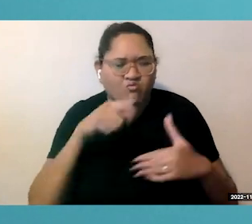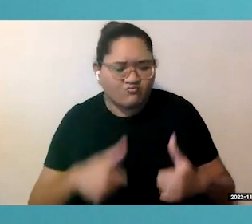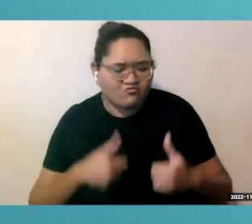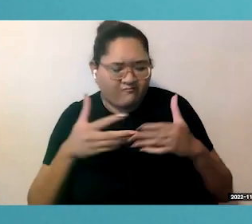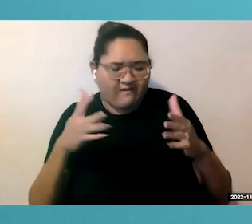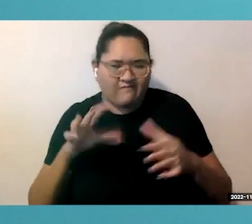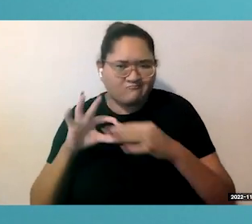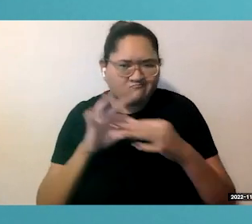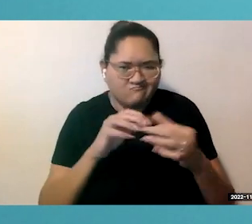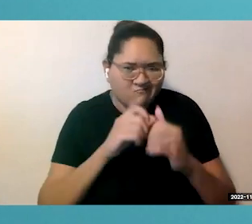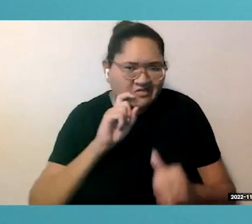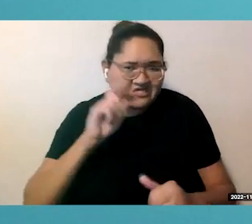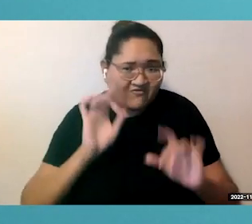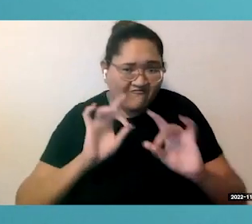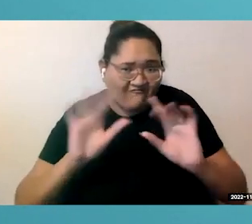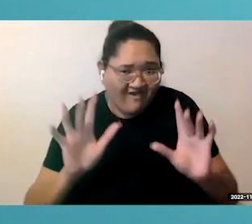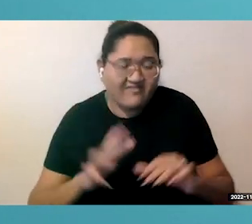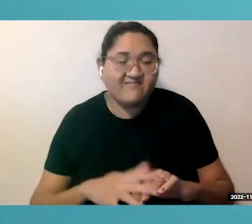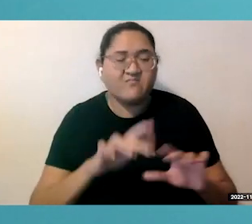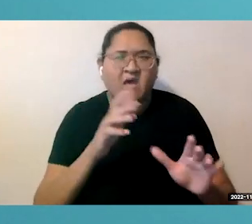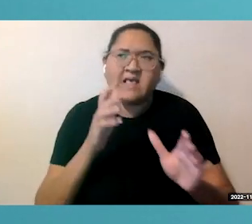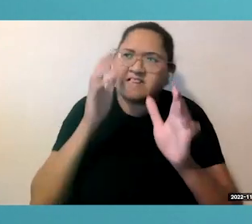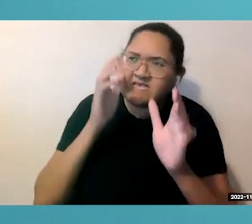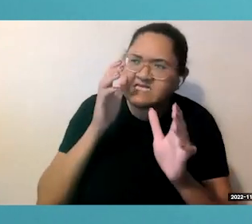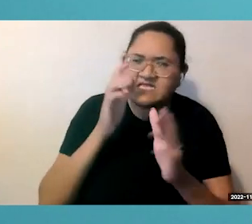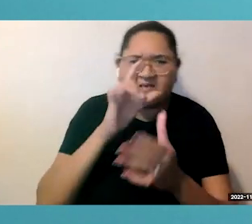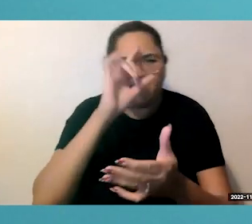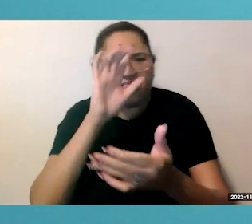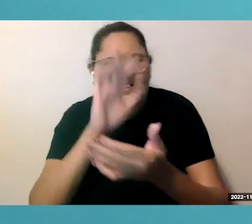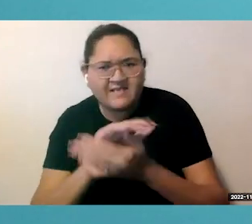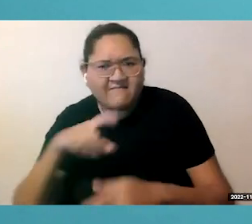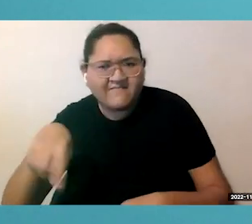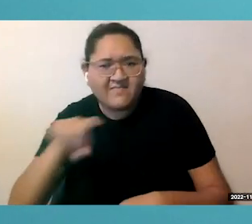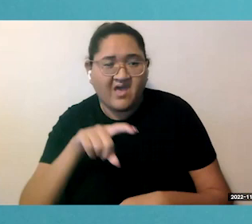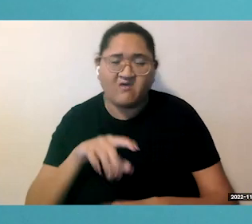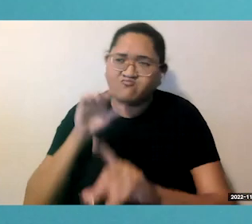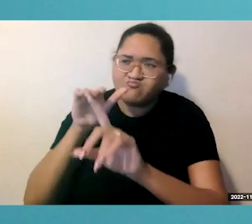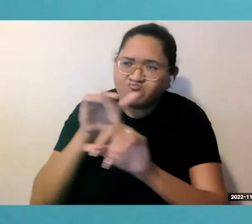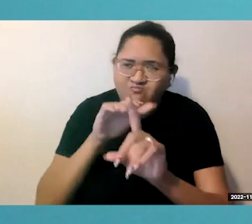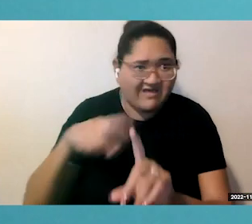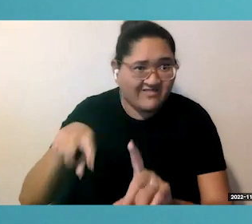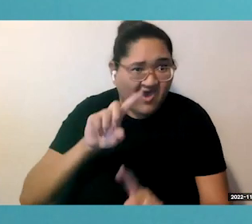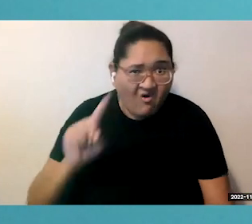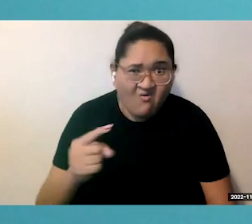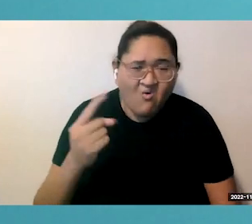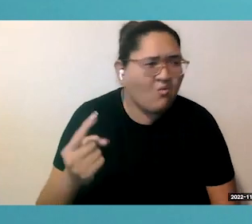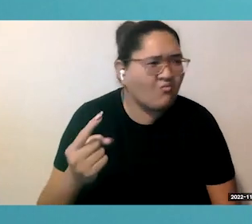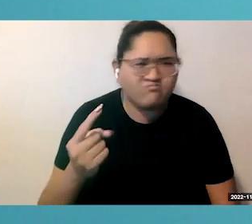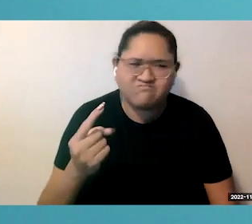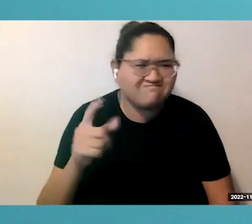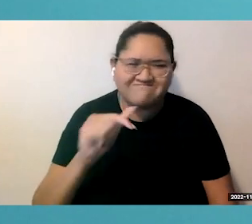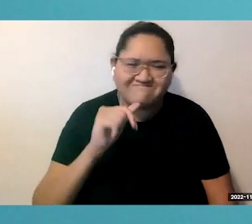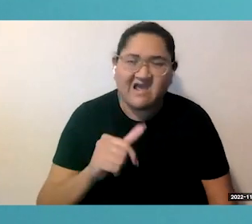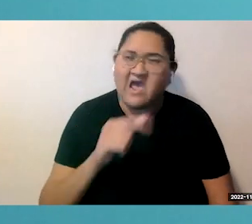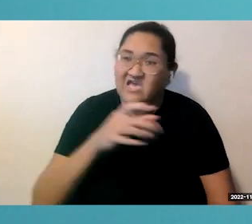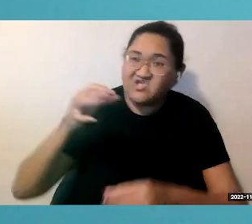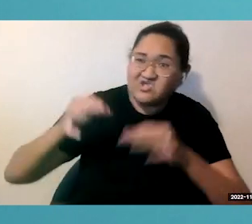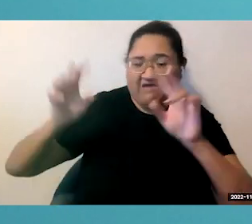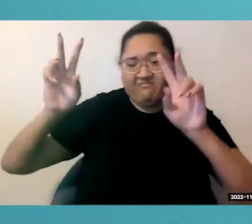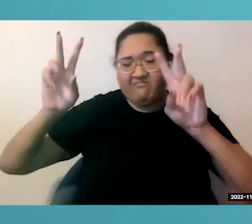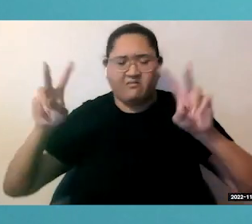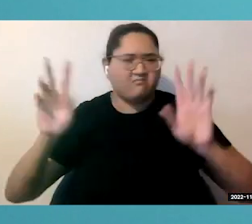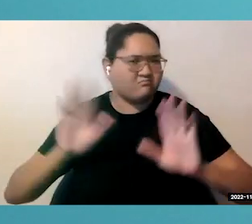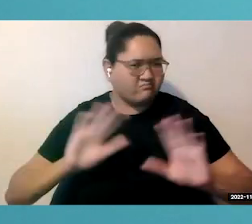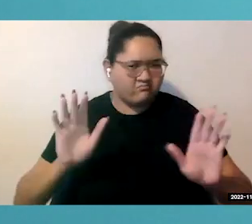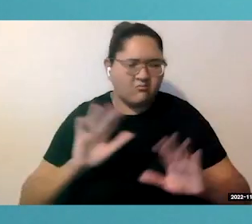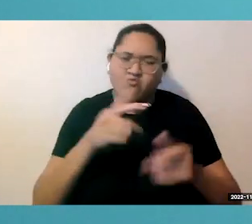help survivors of sexual violence? Listen and believe them. Remind them that they're not alone. Don't judge or blame them for